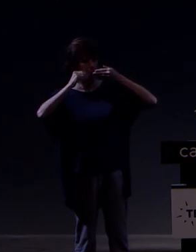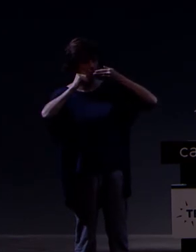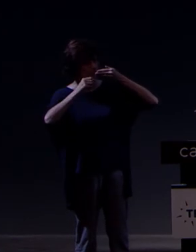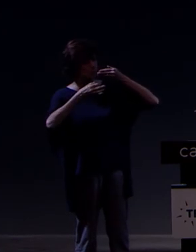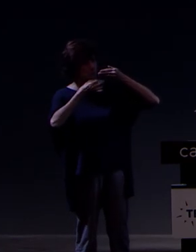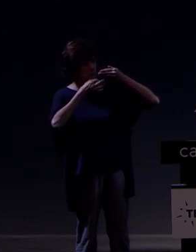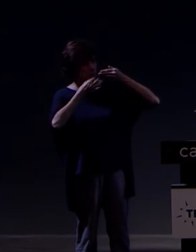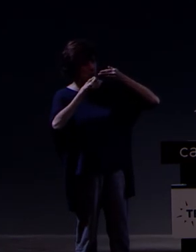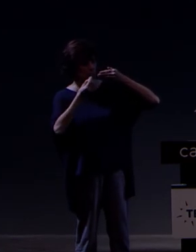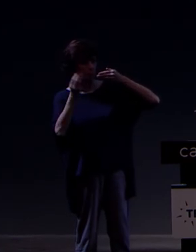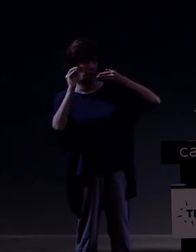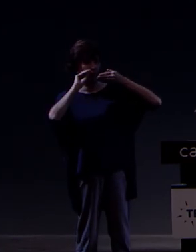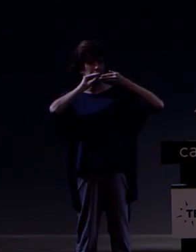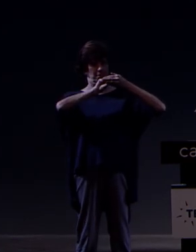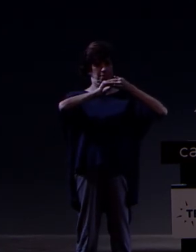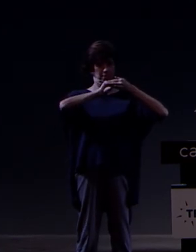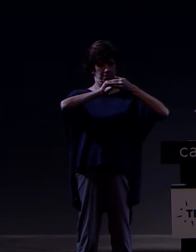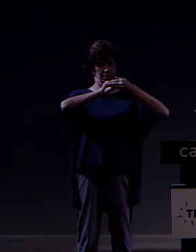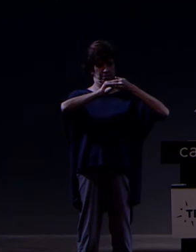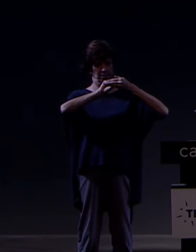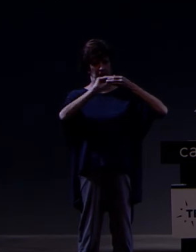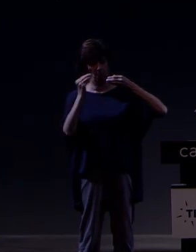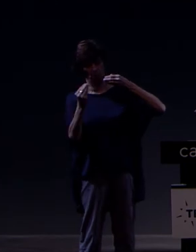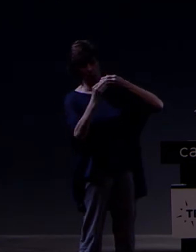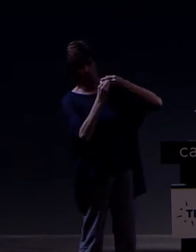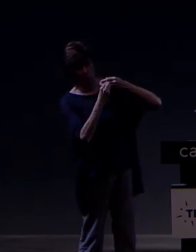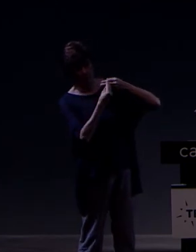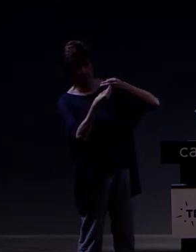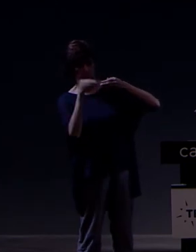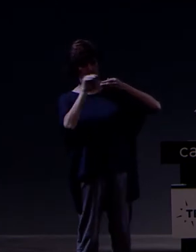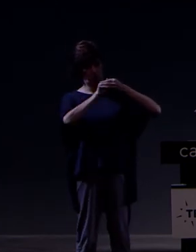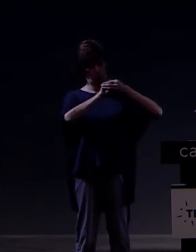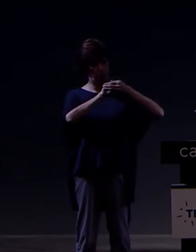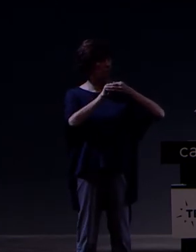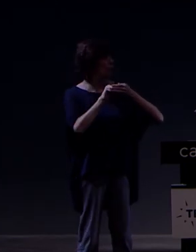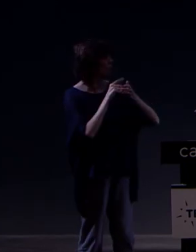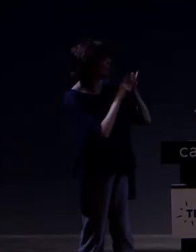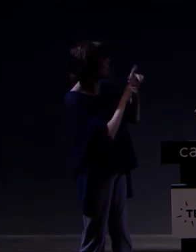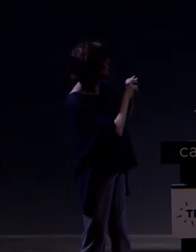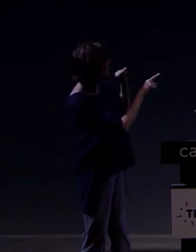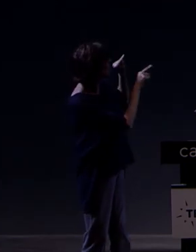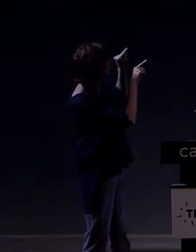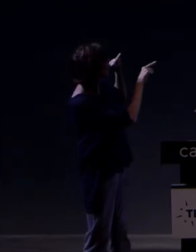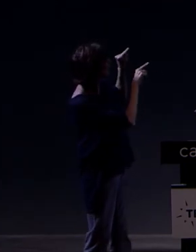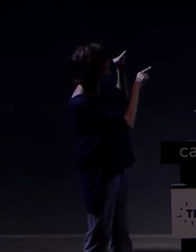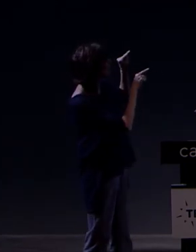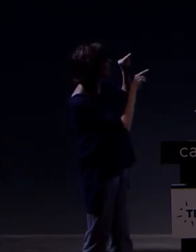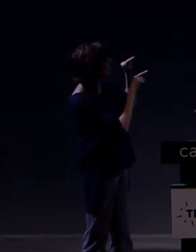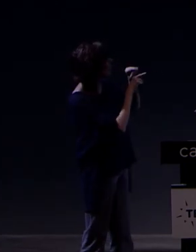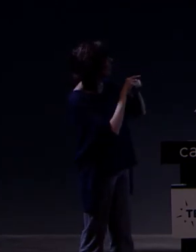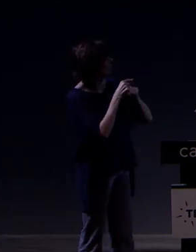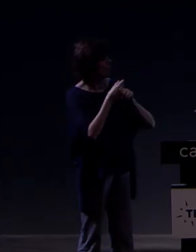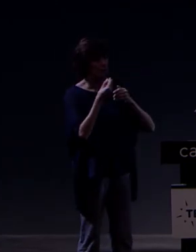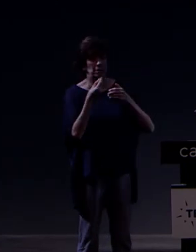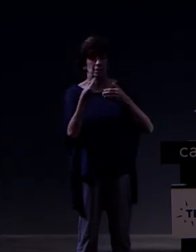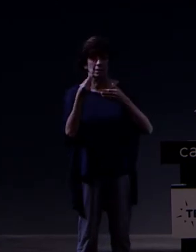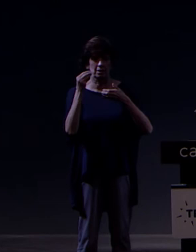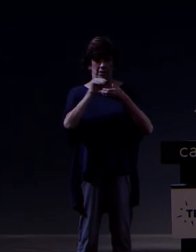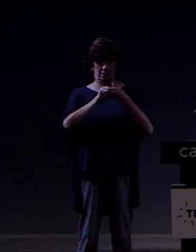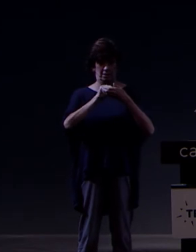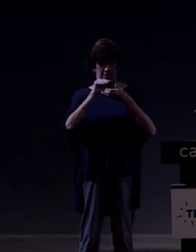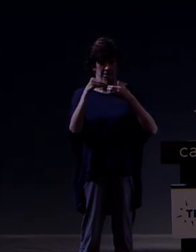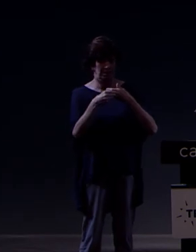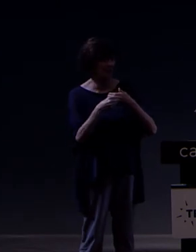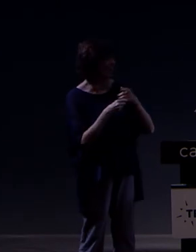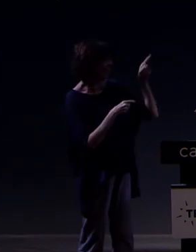far until we get there. And, you know, the only difference really between these preocular and postocular experiences is that the guy on the